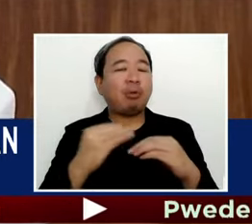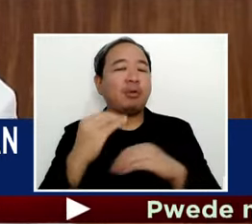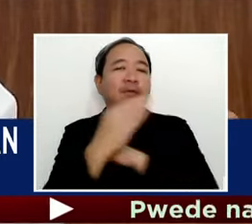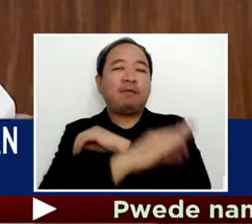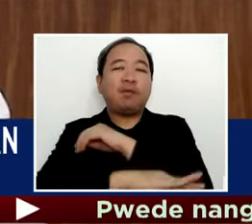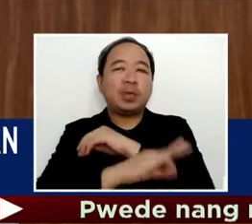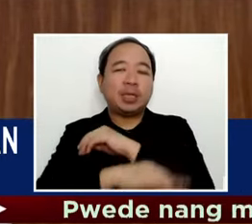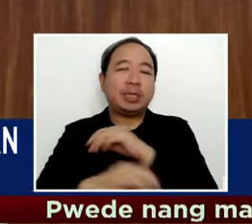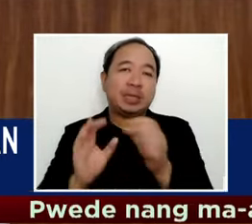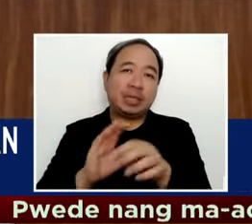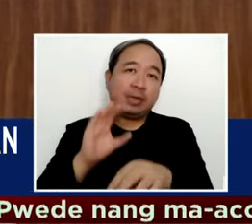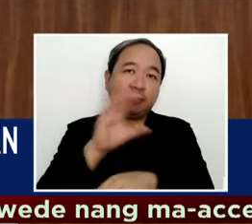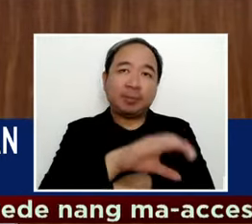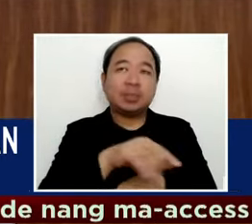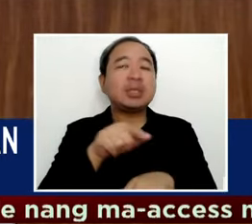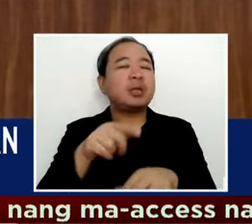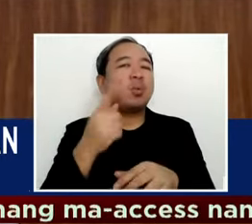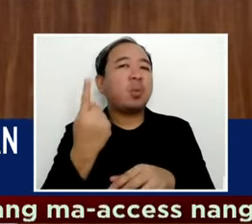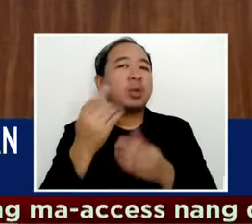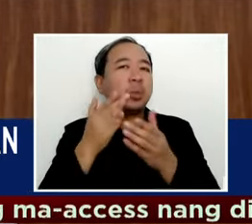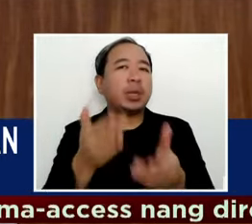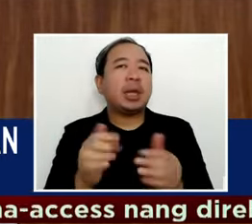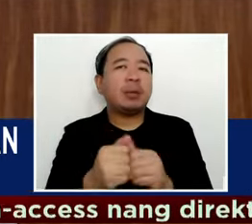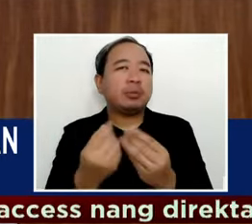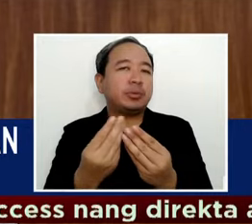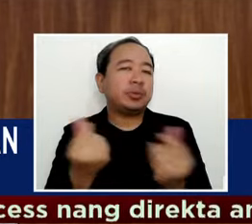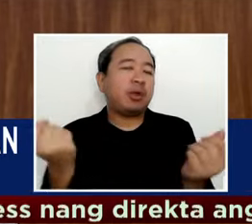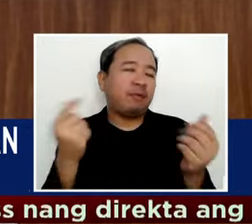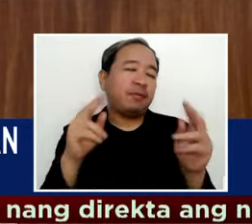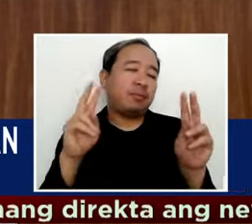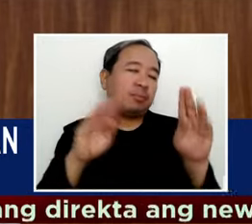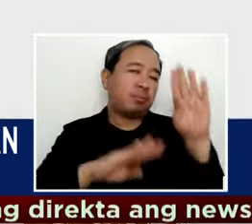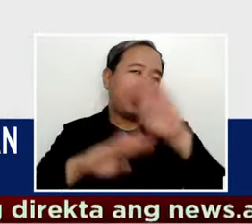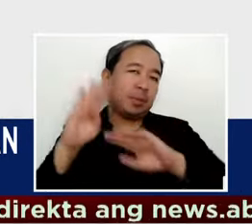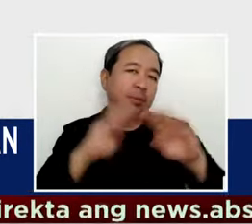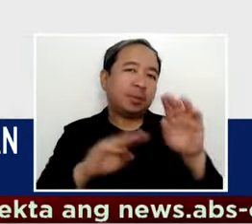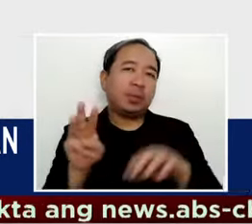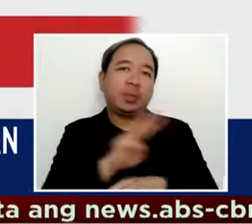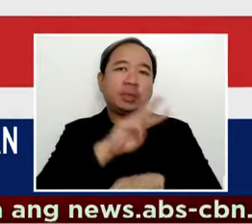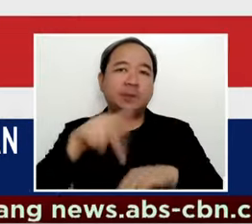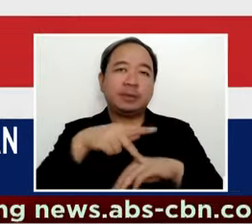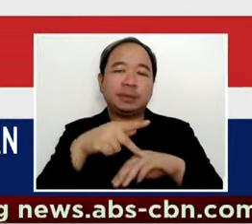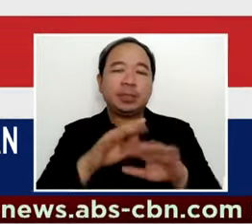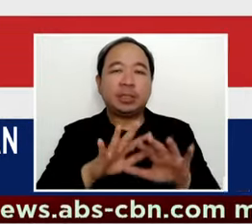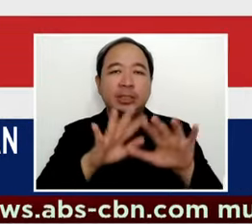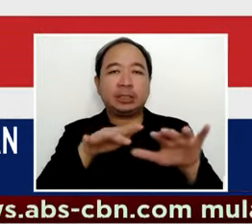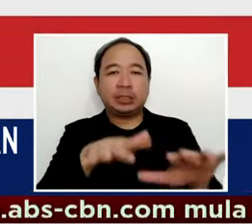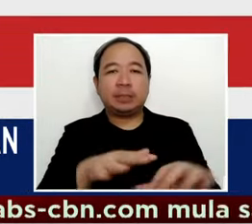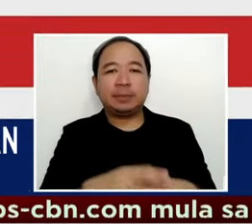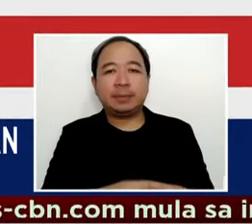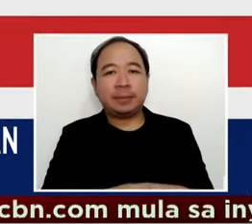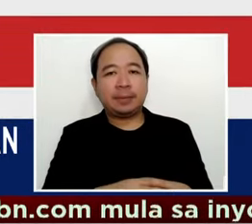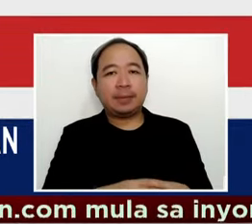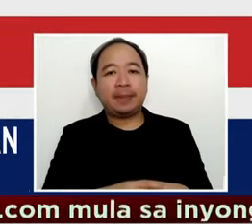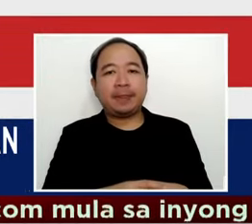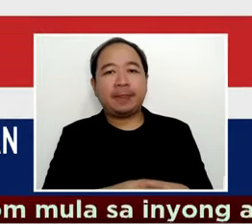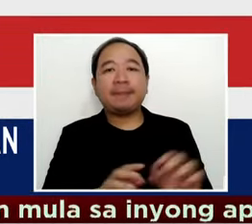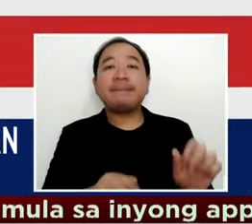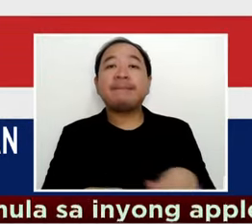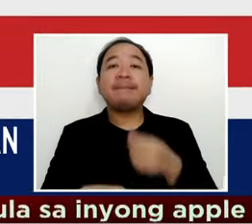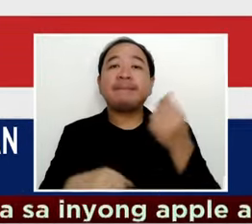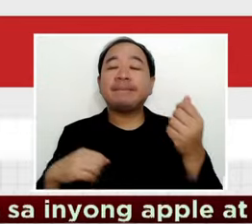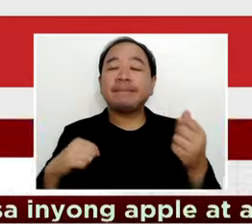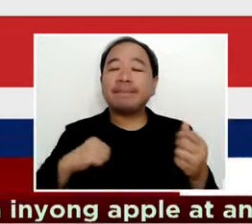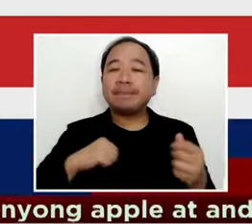we can address the issue that is happening in the West Philippine Sea. Malamig naman ang mga mambabatas sa